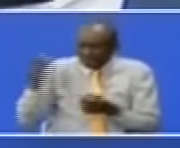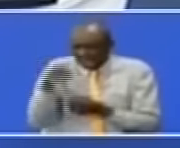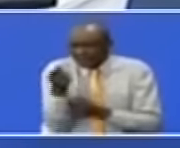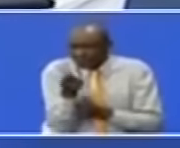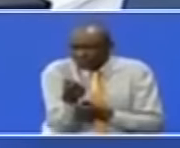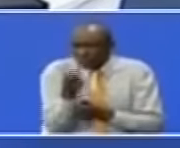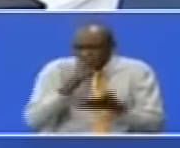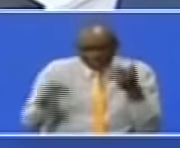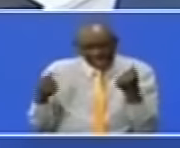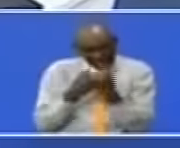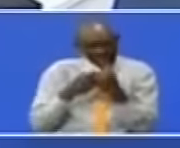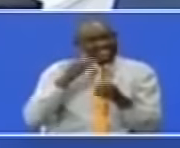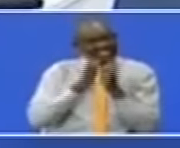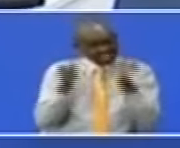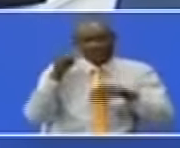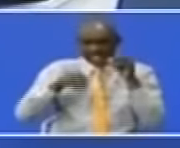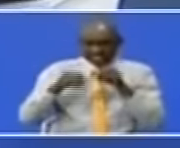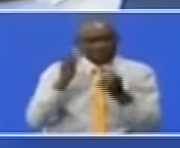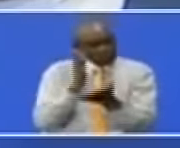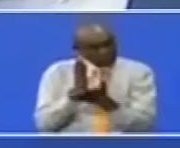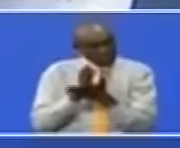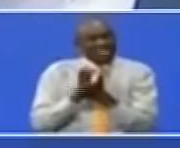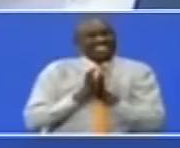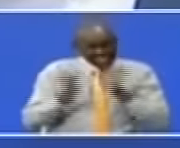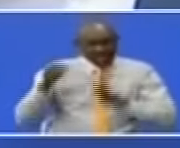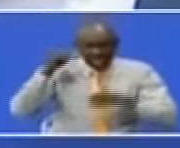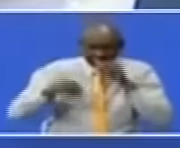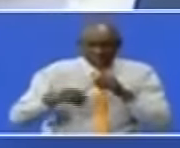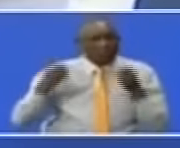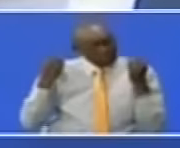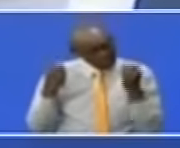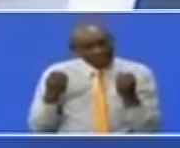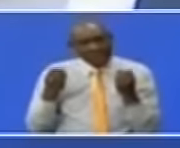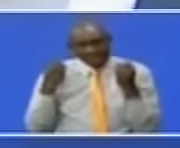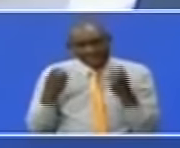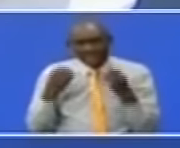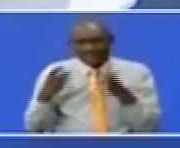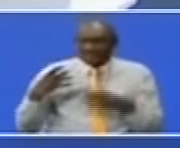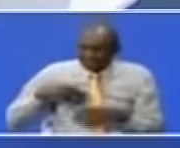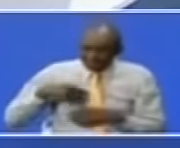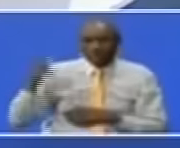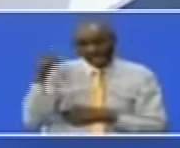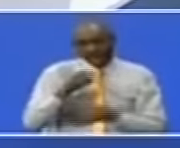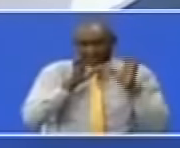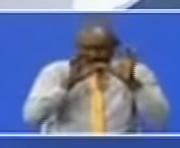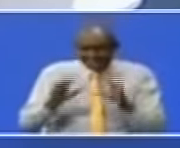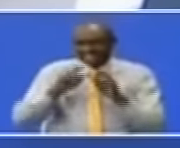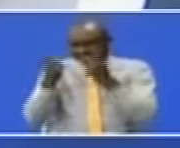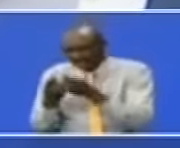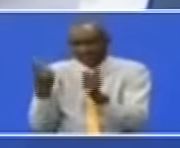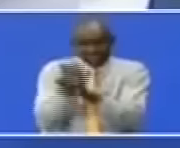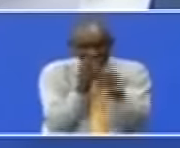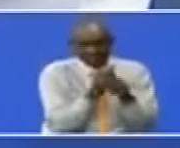close to what it was in a general election. Obviously, in a general election, there are so many campaign teams out at the different